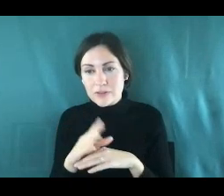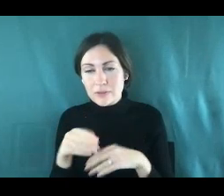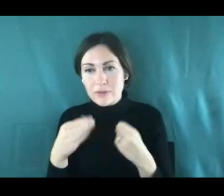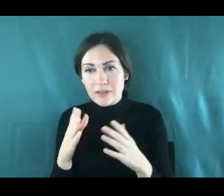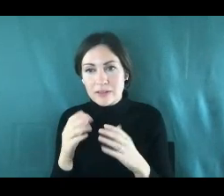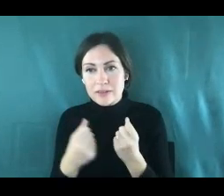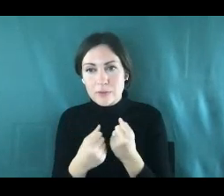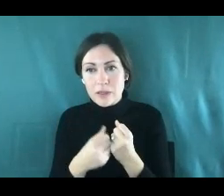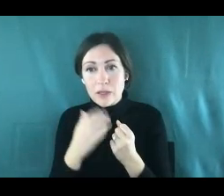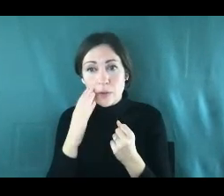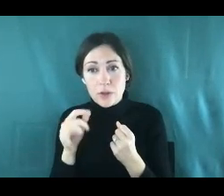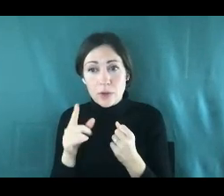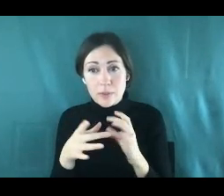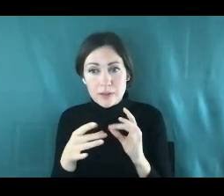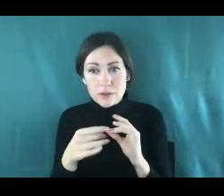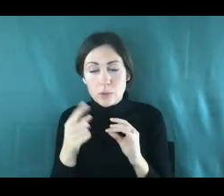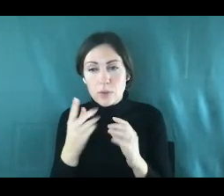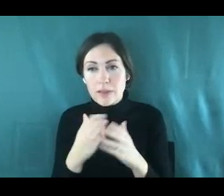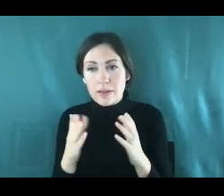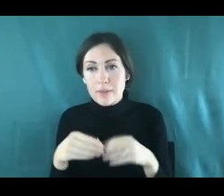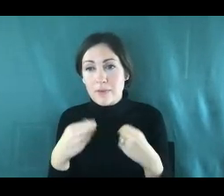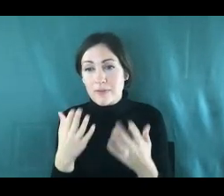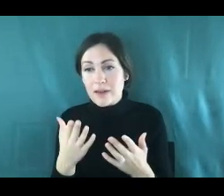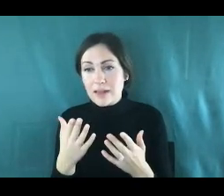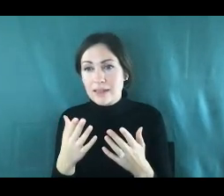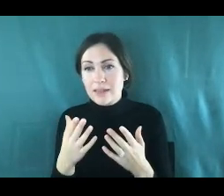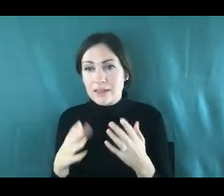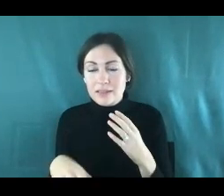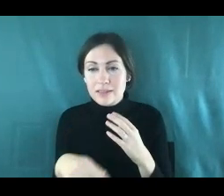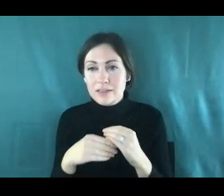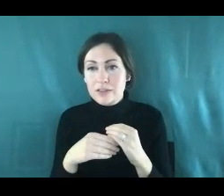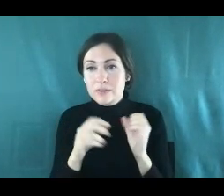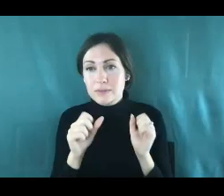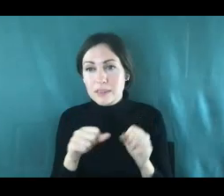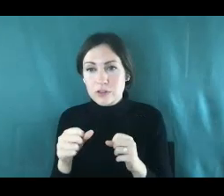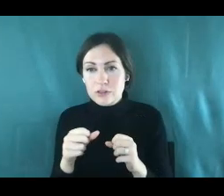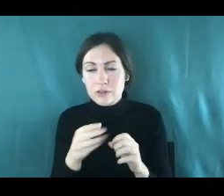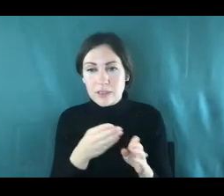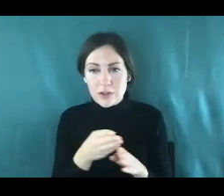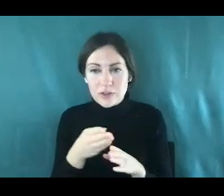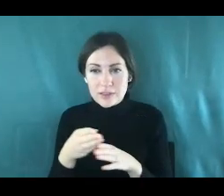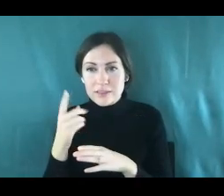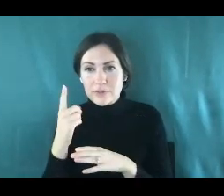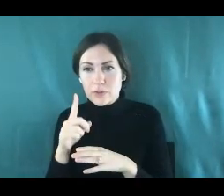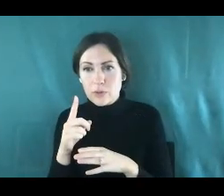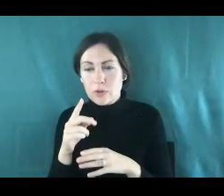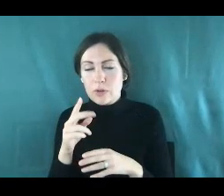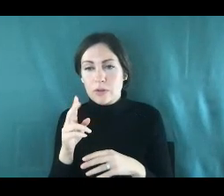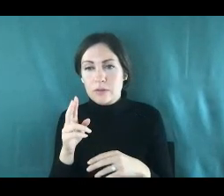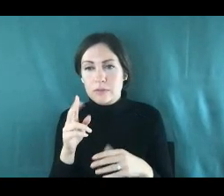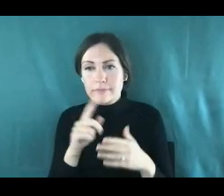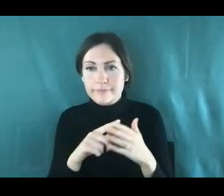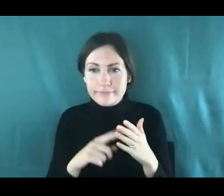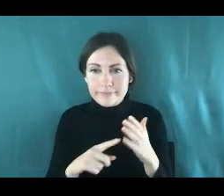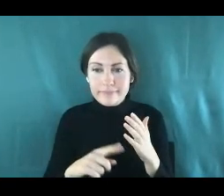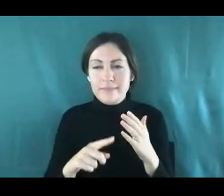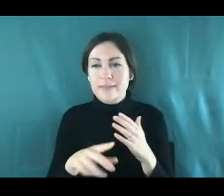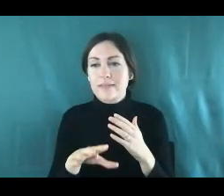mentioned one of the things was kind of providing additional potential areas for looking into or potential additional